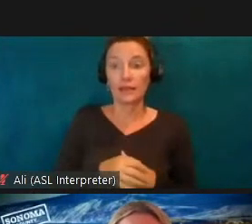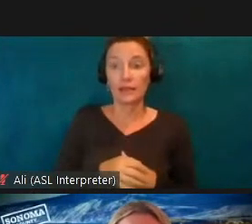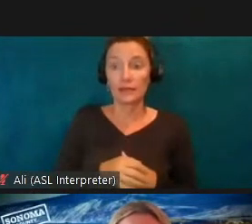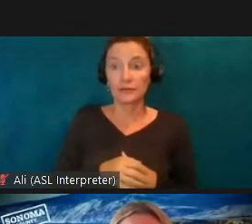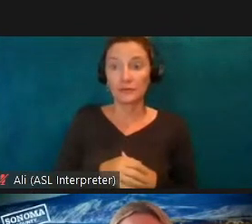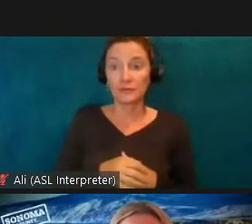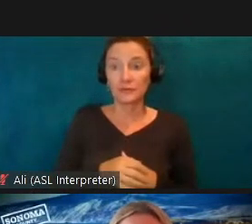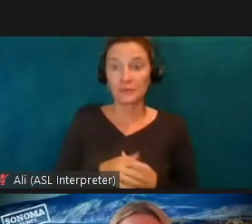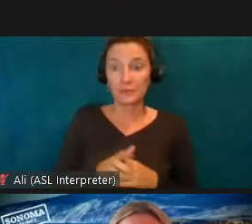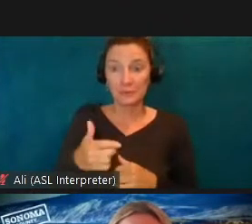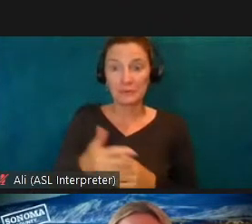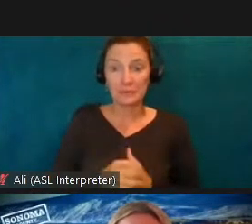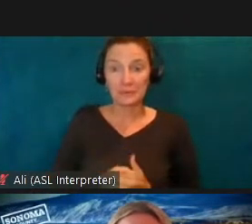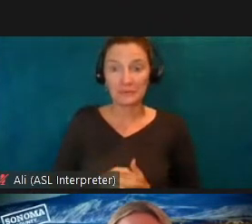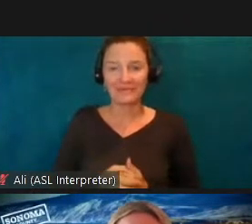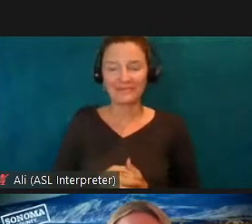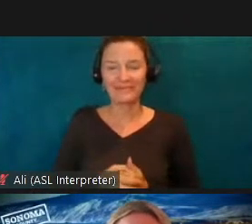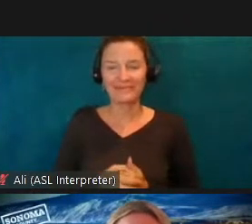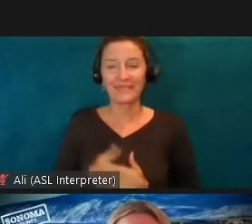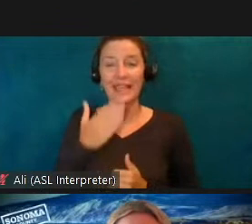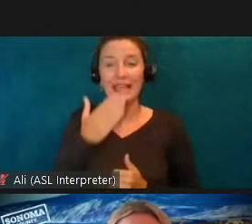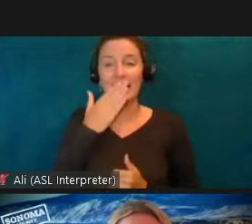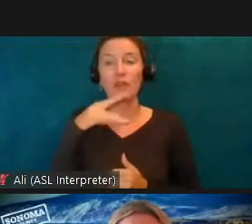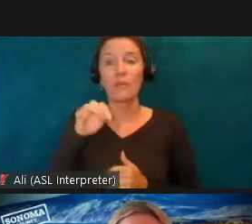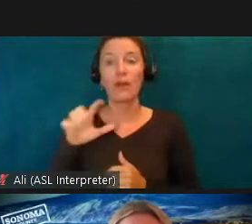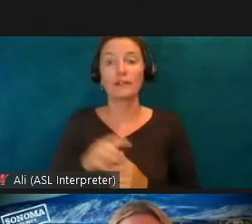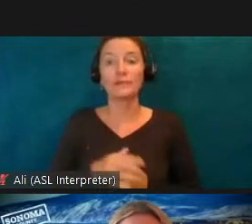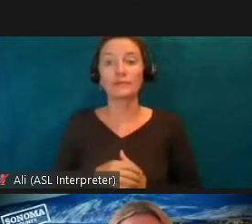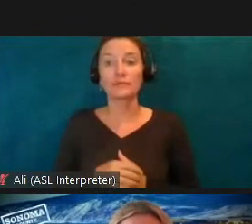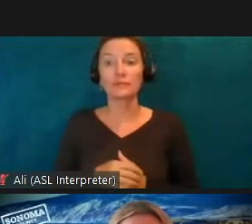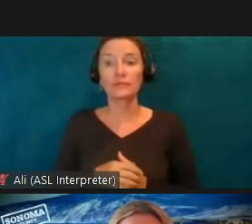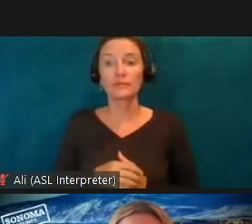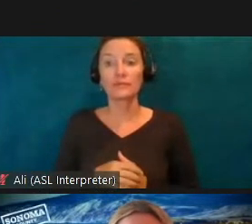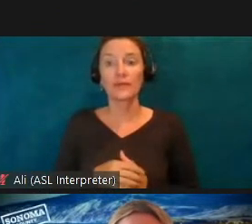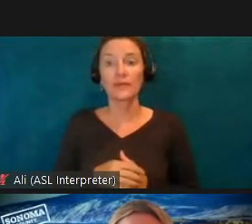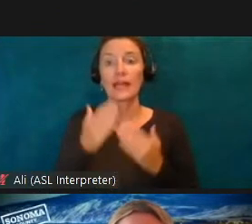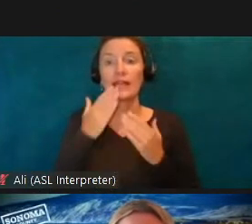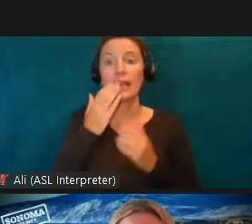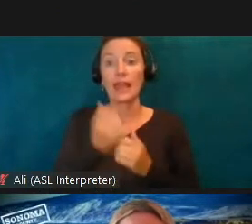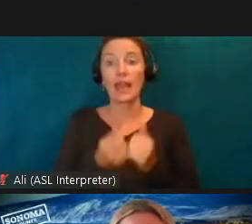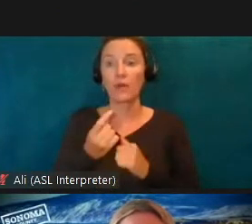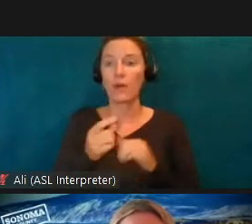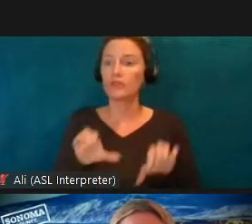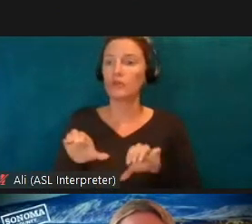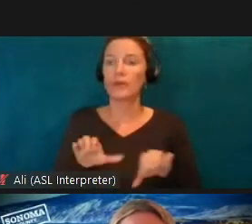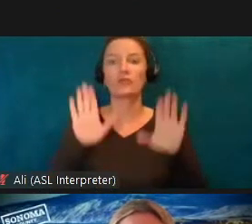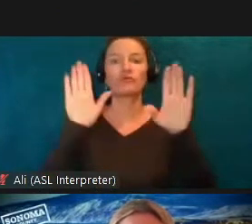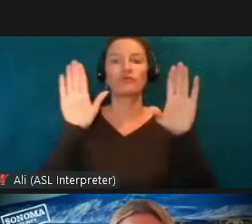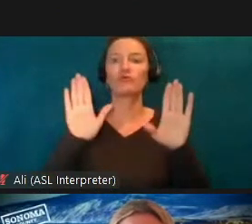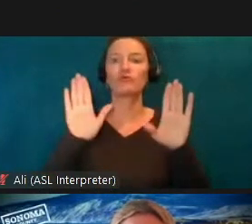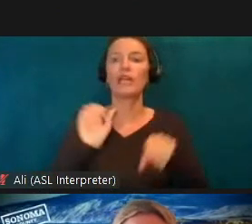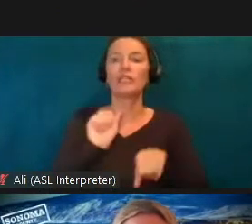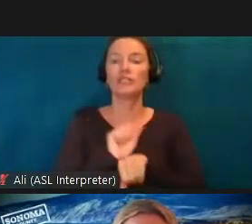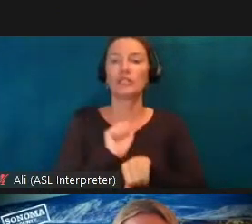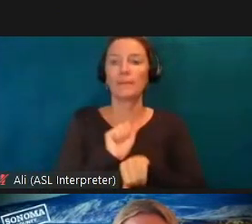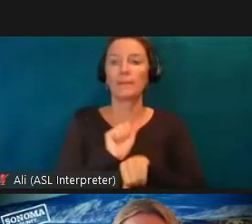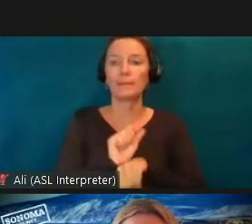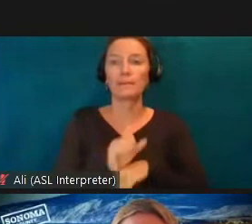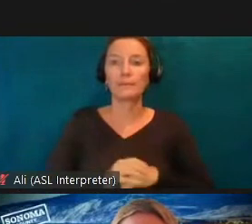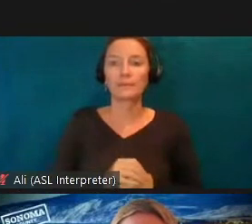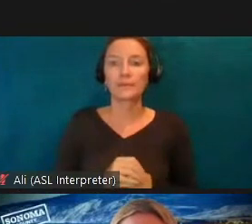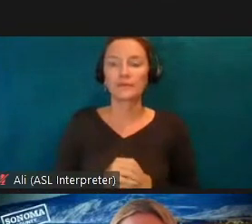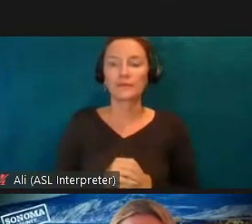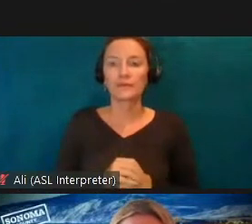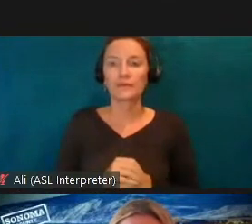us? Well, Paul, thank you very much. First, thanks to everybody who's doing a great job. First and foremost,